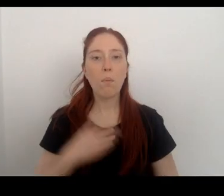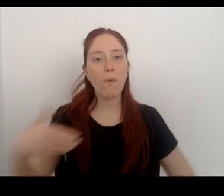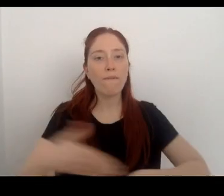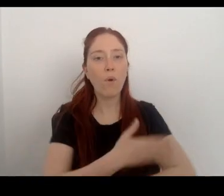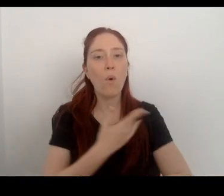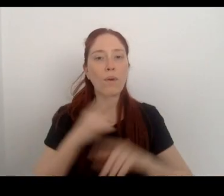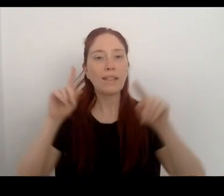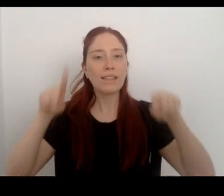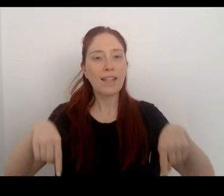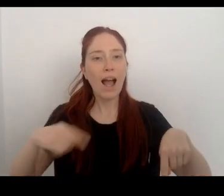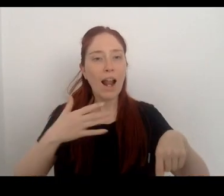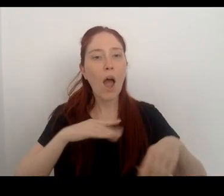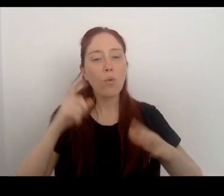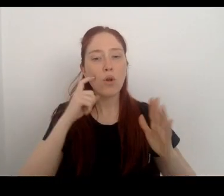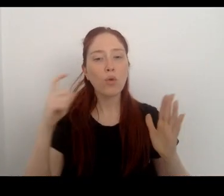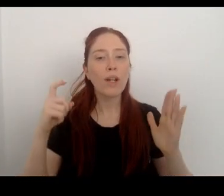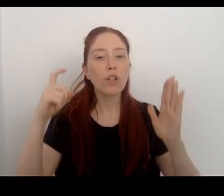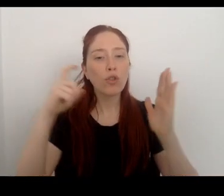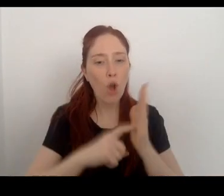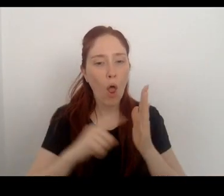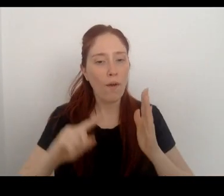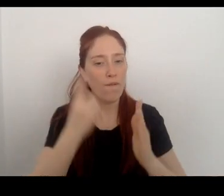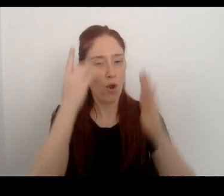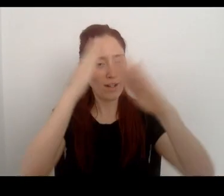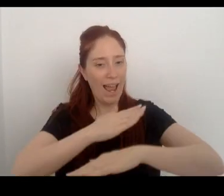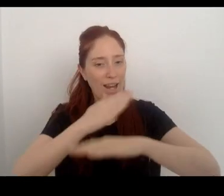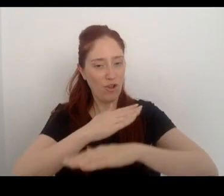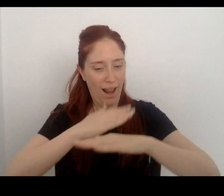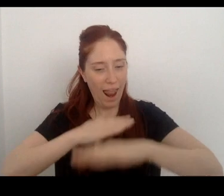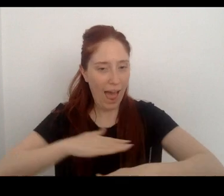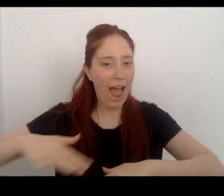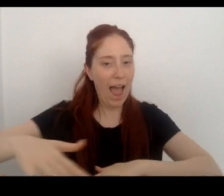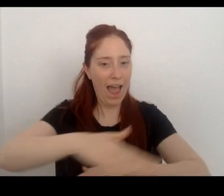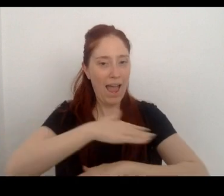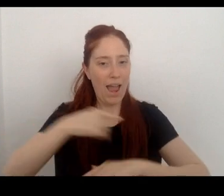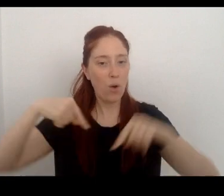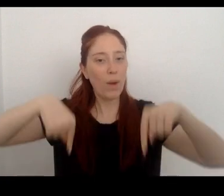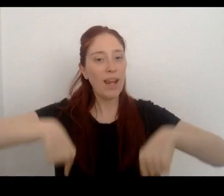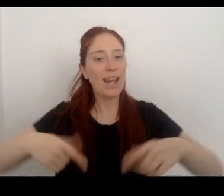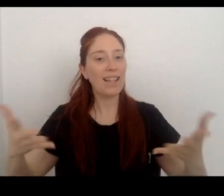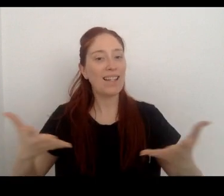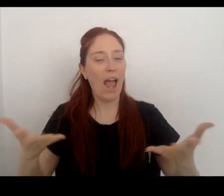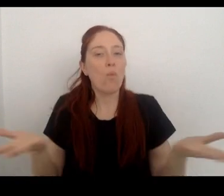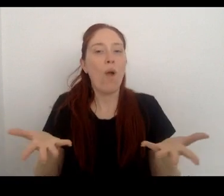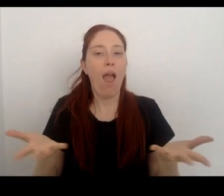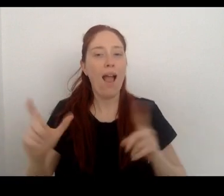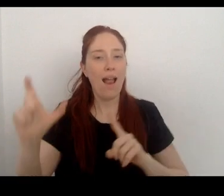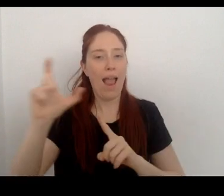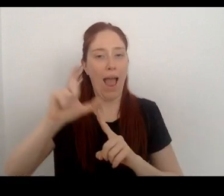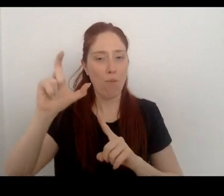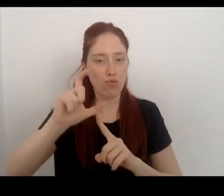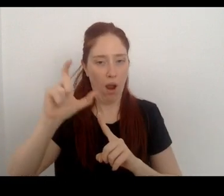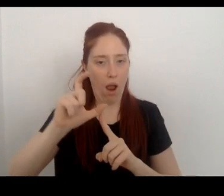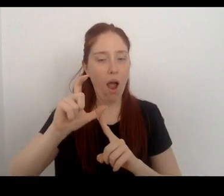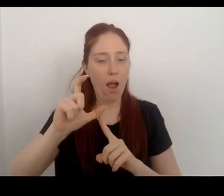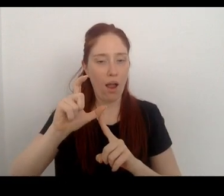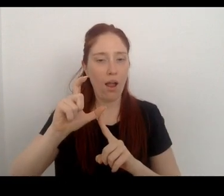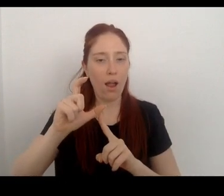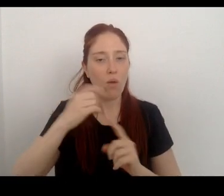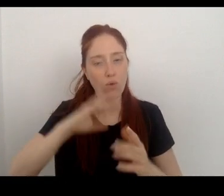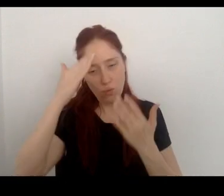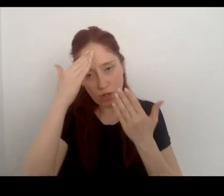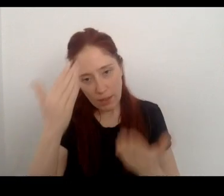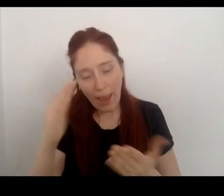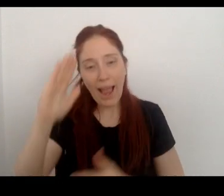are the traditional custodians of the Canberra region. I pay my respects to their elders, past, present, and future, and I extend